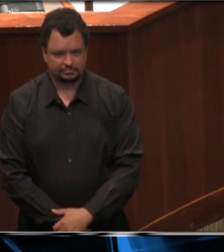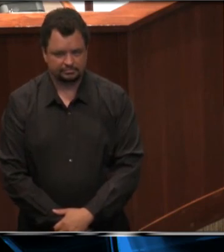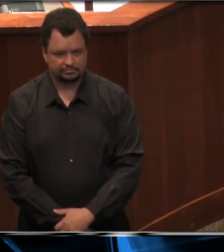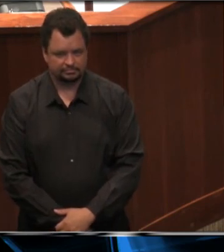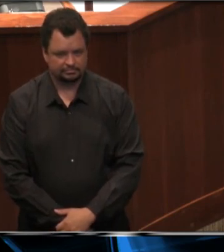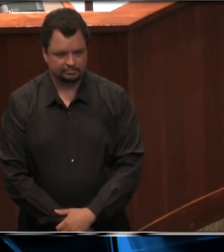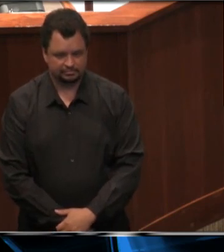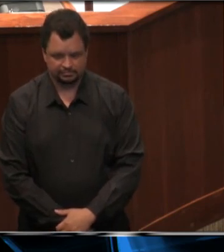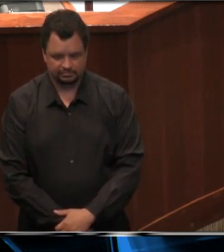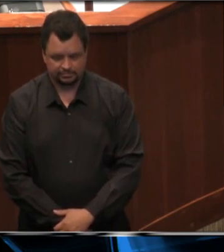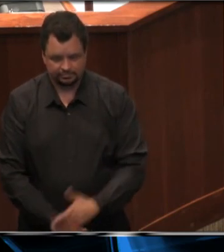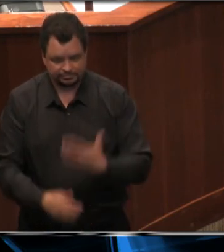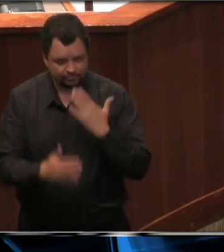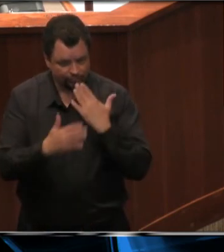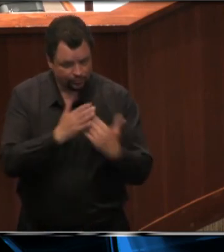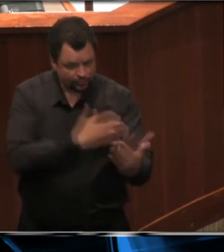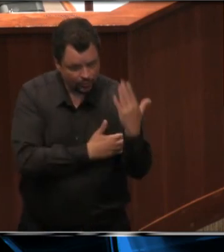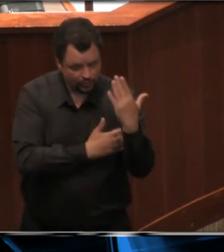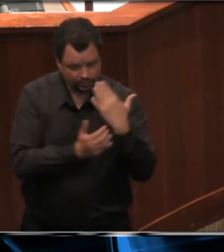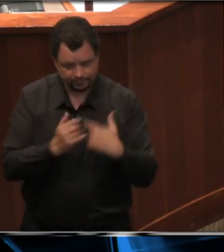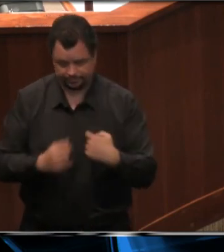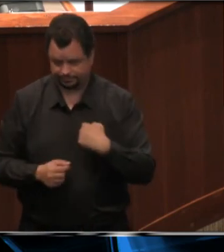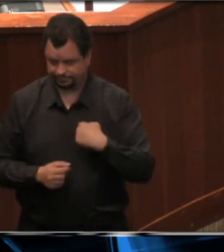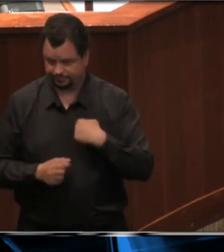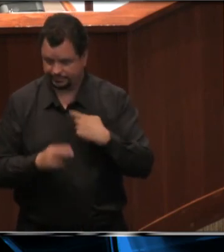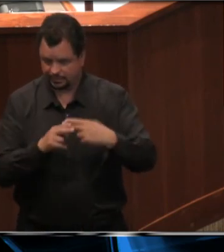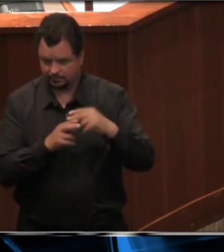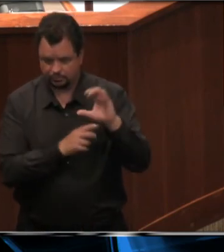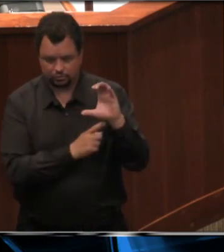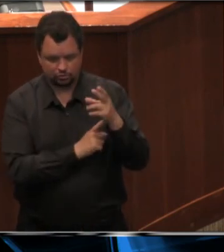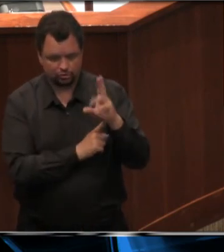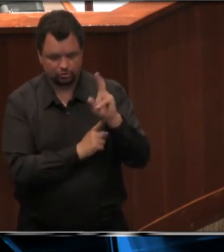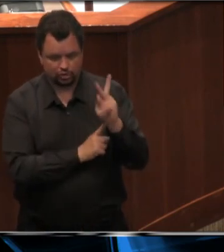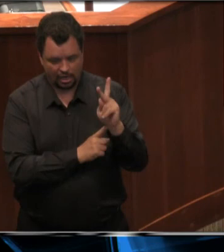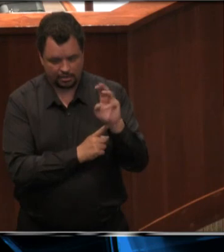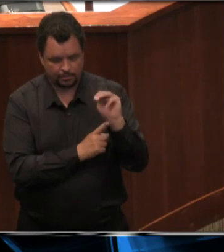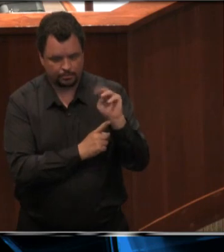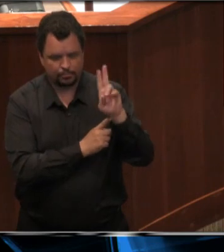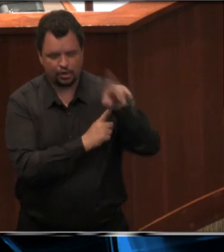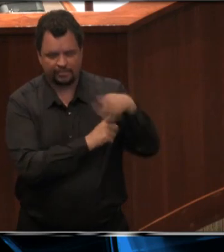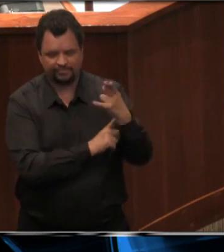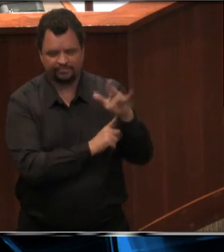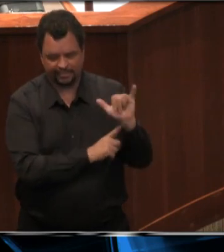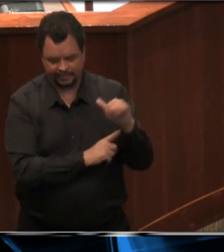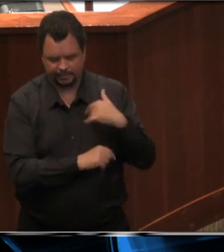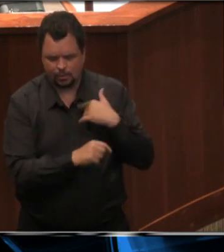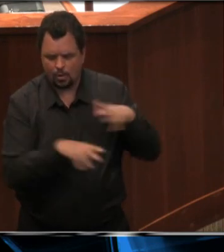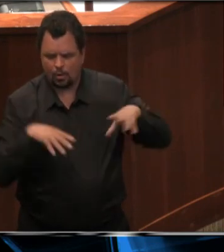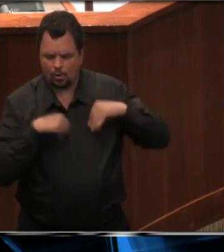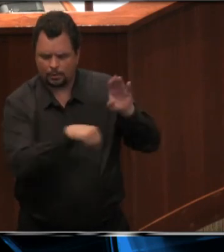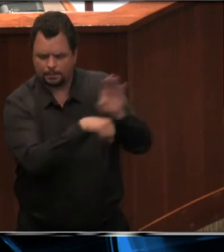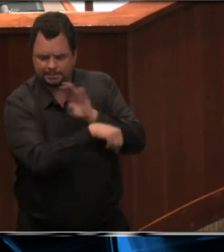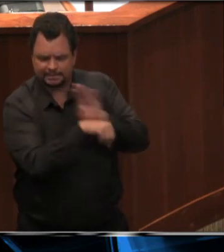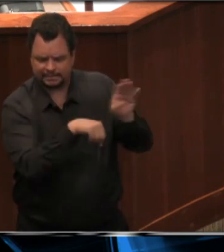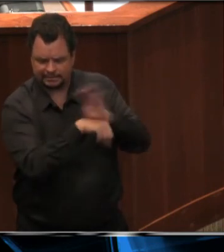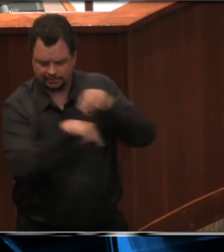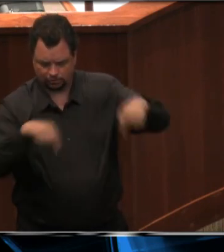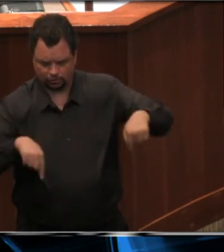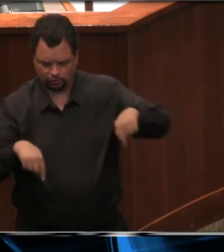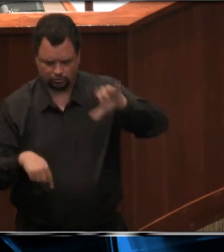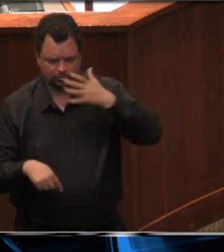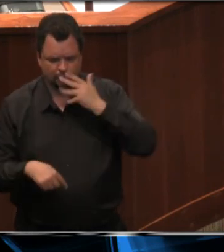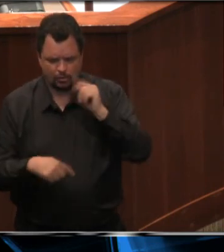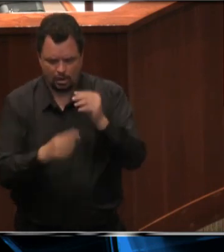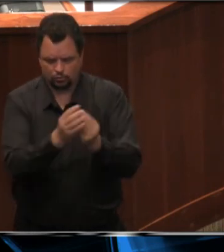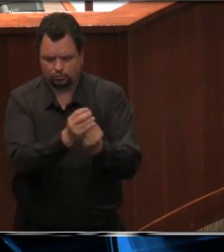Good morning. My name is Chuck Murphy. I'm a business person here in Colorado Springs. And this is the first,